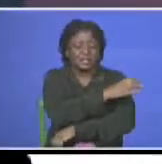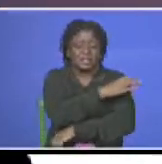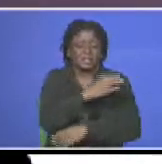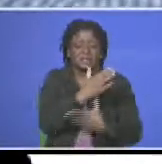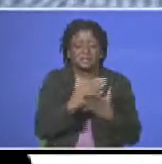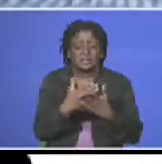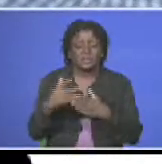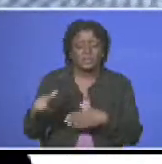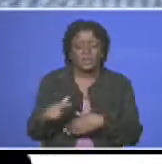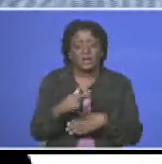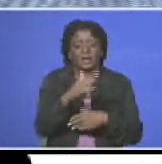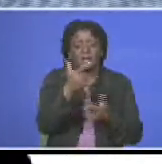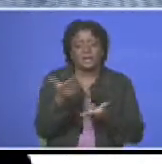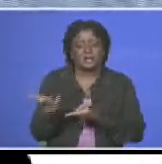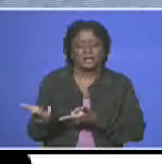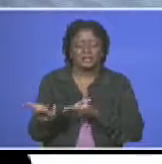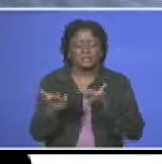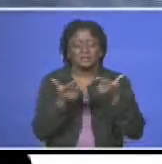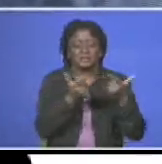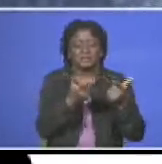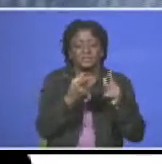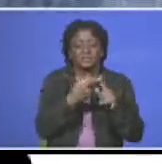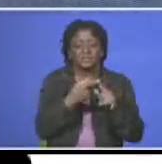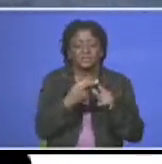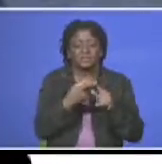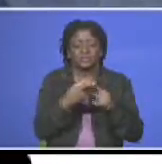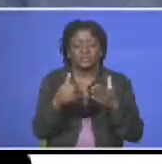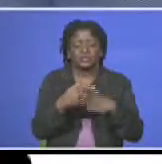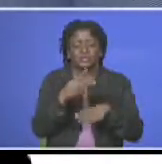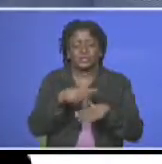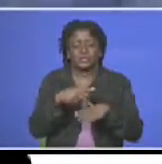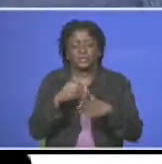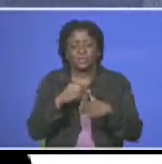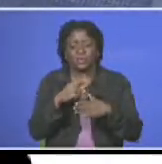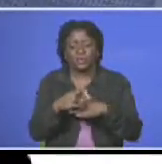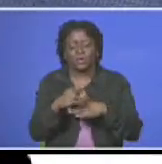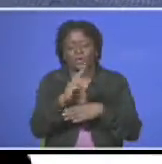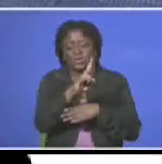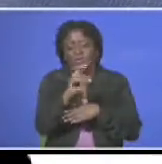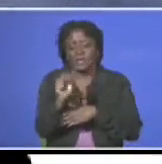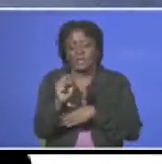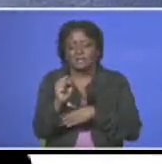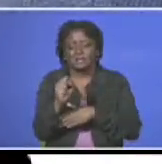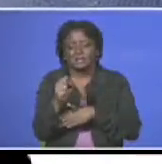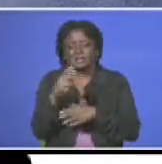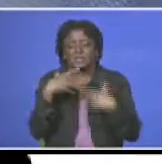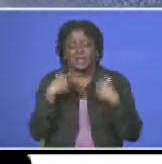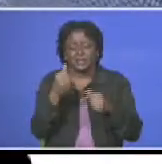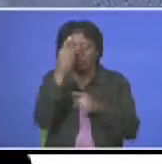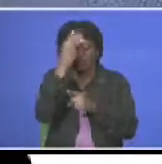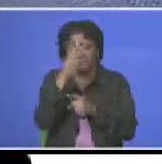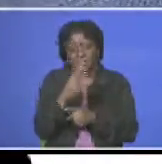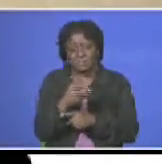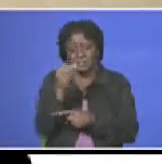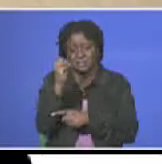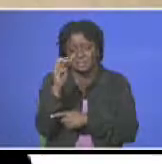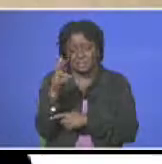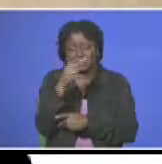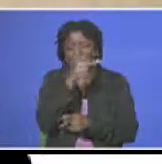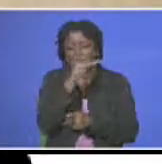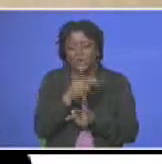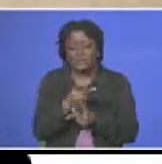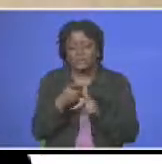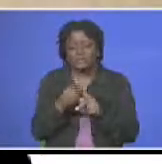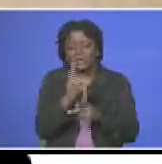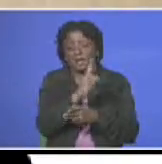United States. After touring the clinic, the health minister promised to upgrade the facility and others in South and Central Eleuthera. What